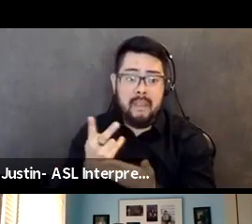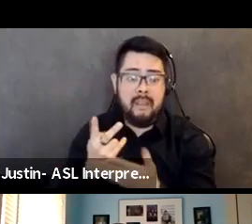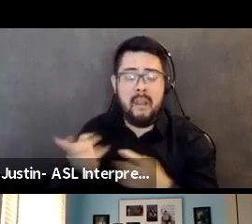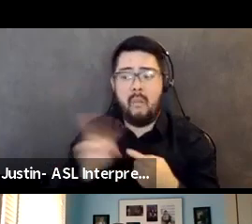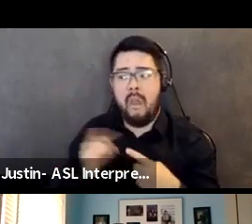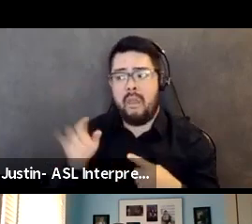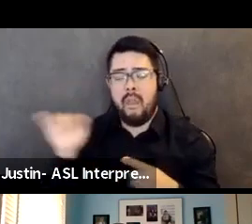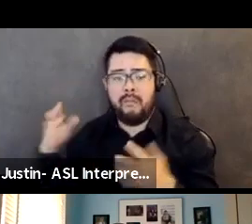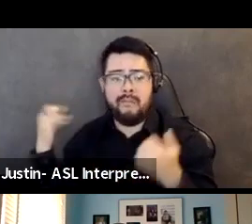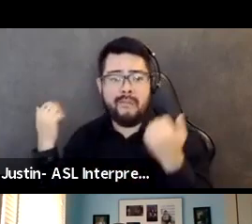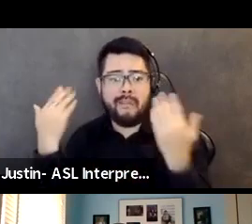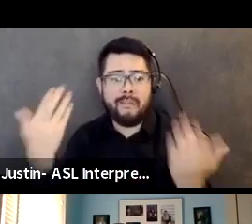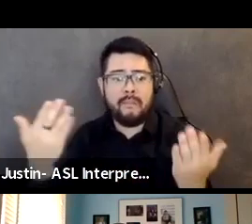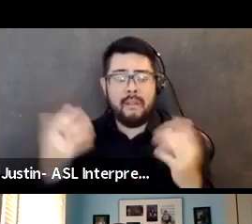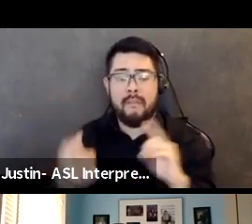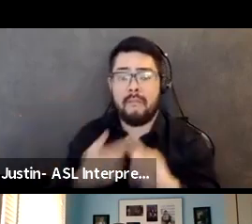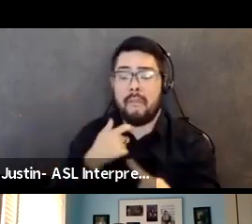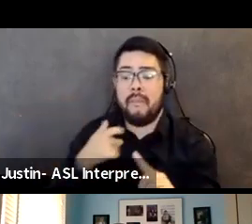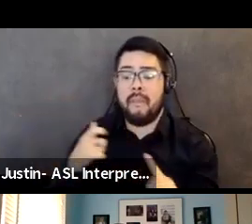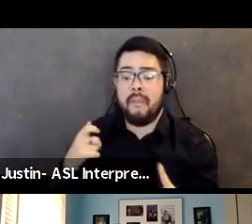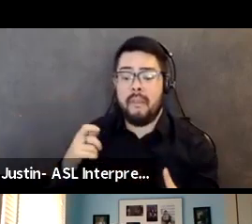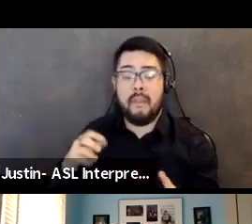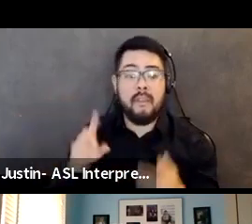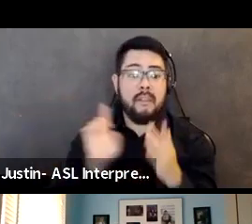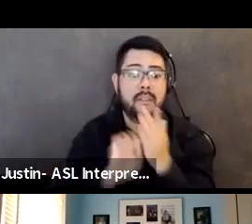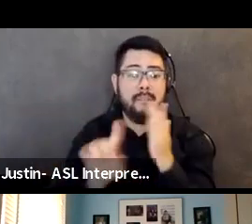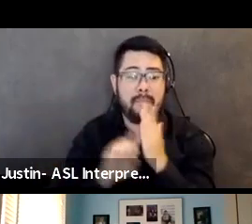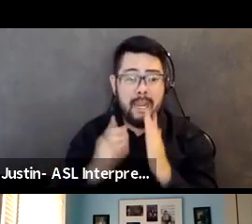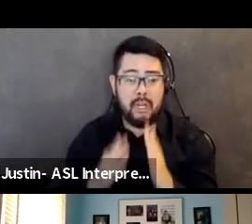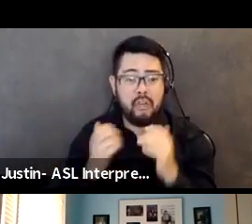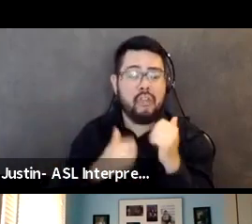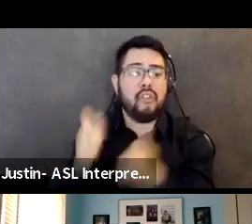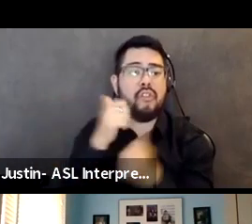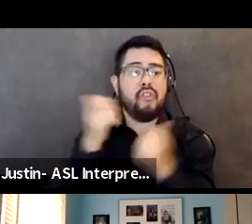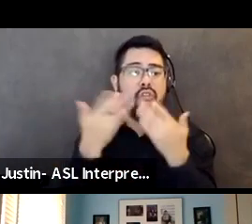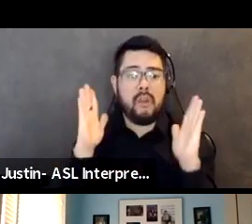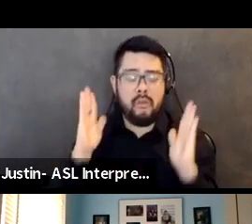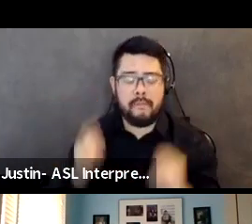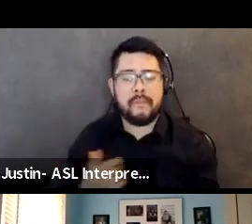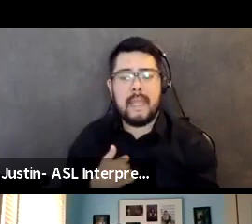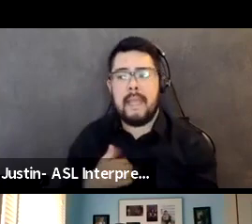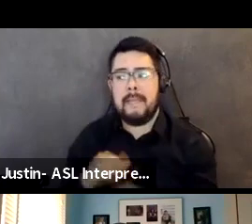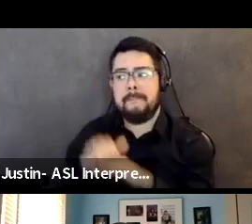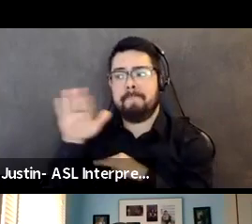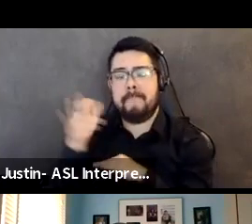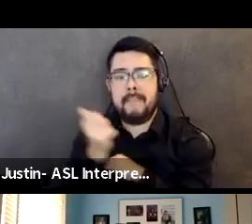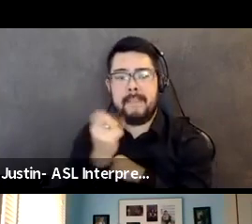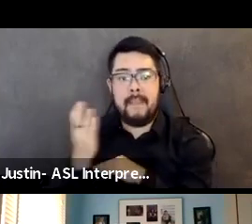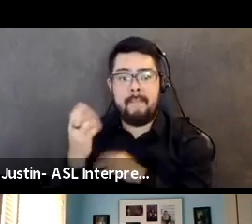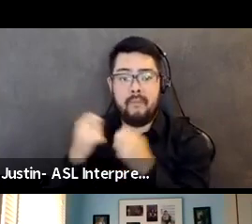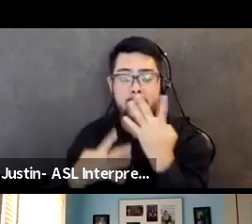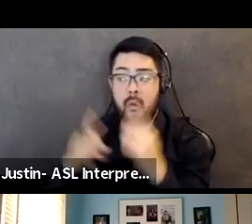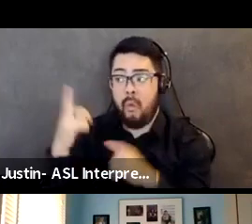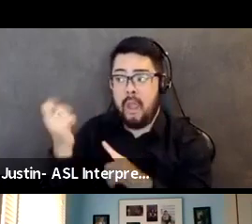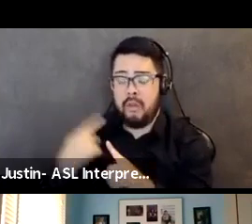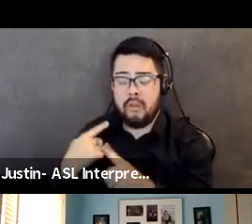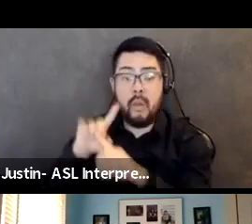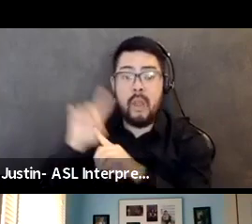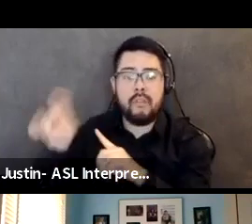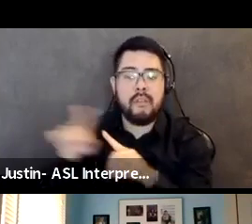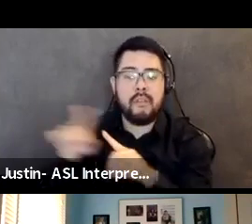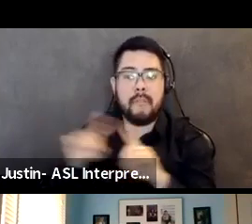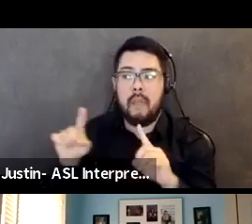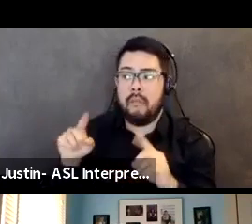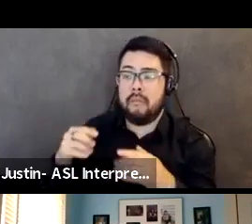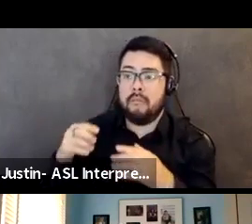recommendations that were given by the office the inspector general um i submitted a number of questions and didn't get a response for over